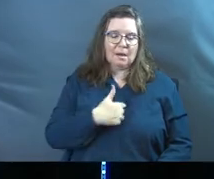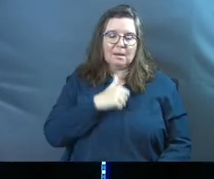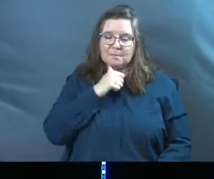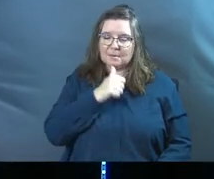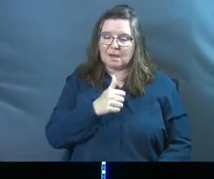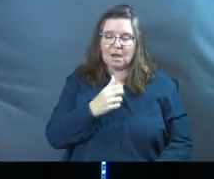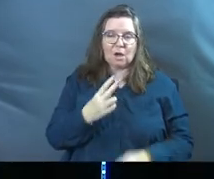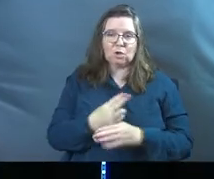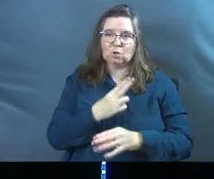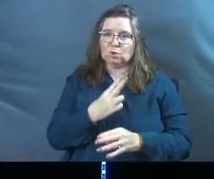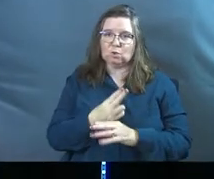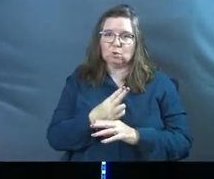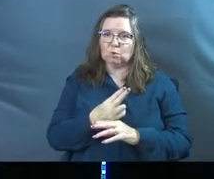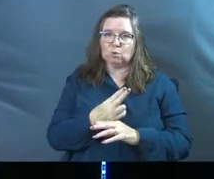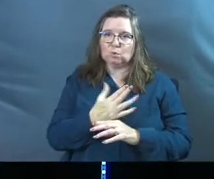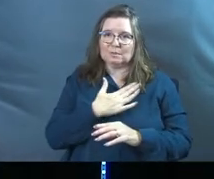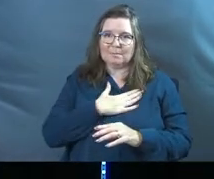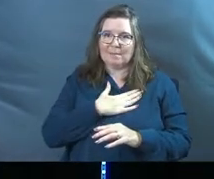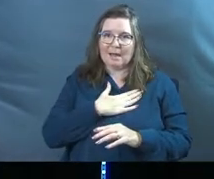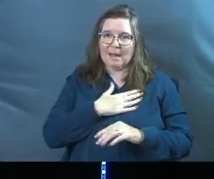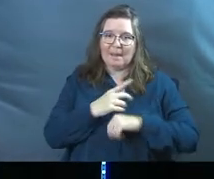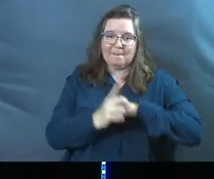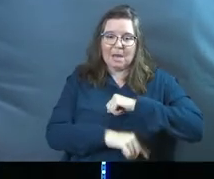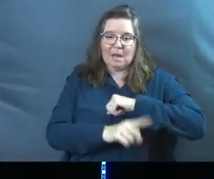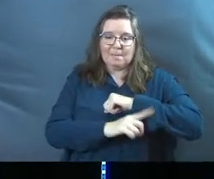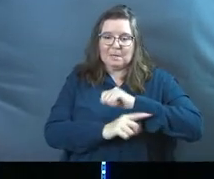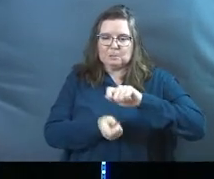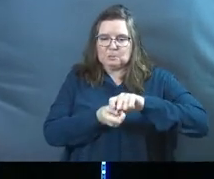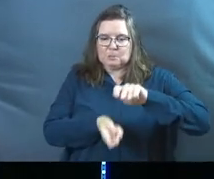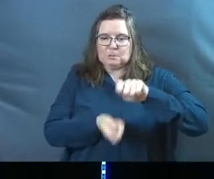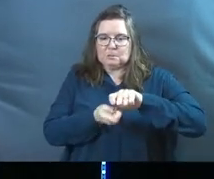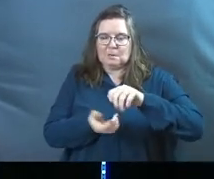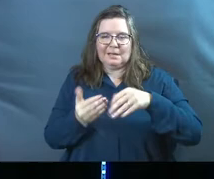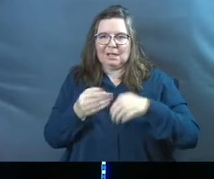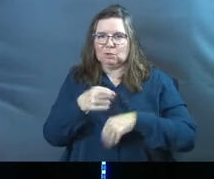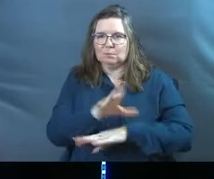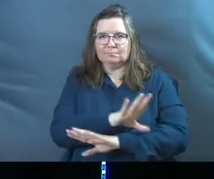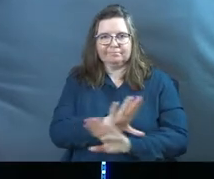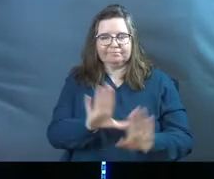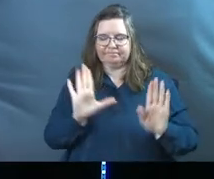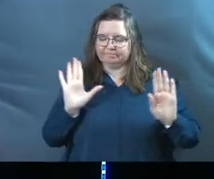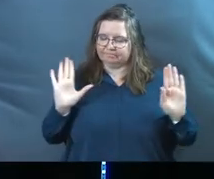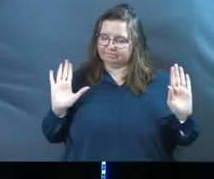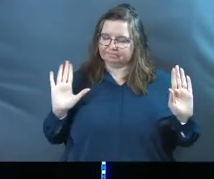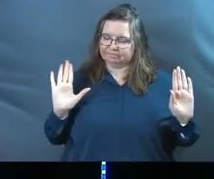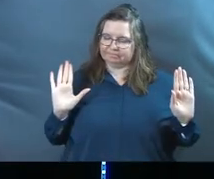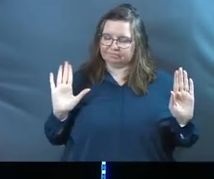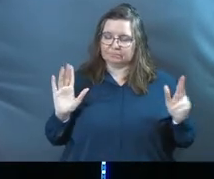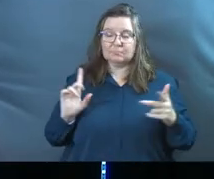I'm not going to use any of my tiny little punishments against you. And not only that,